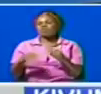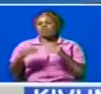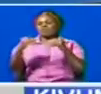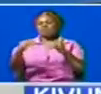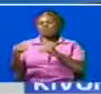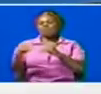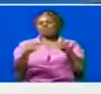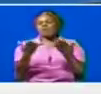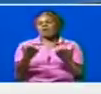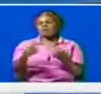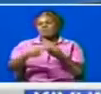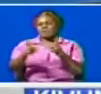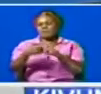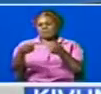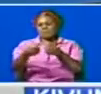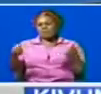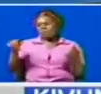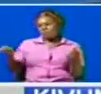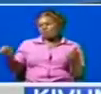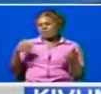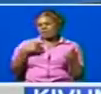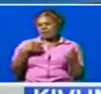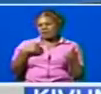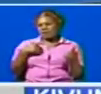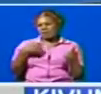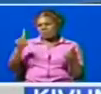forward. The Standard newspaper this morning had the